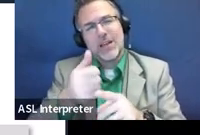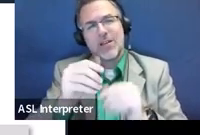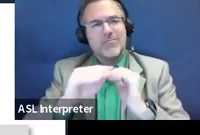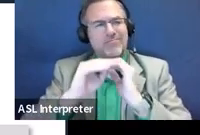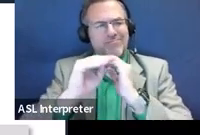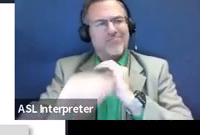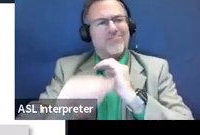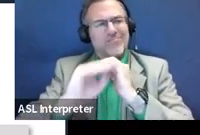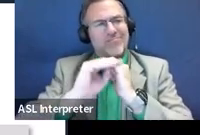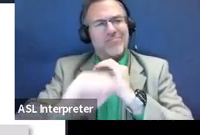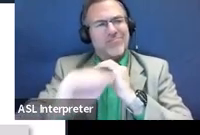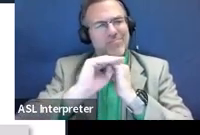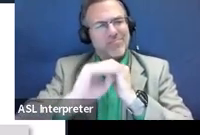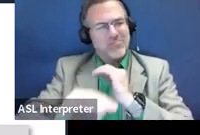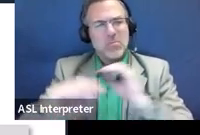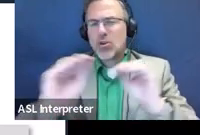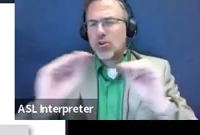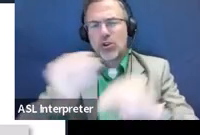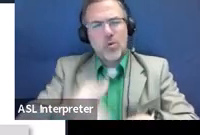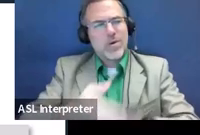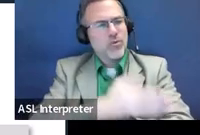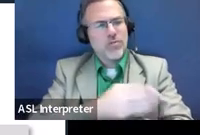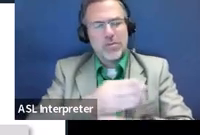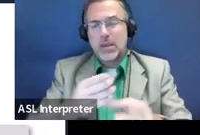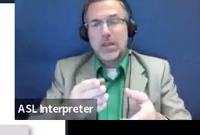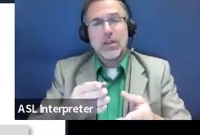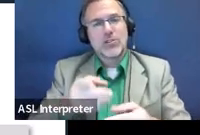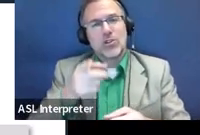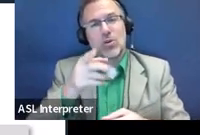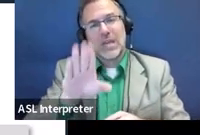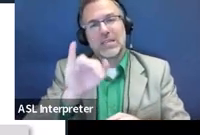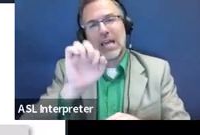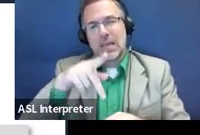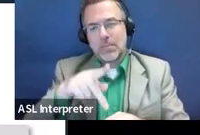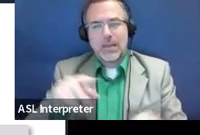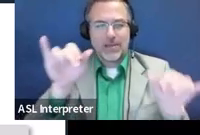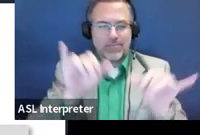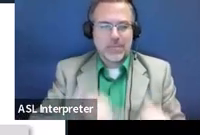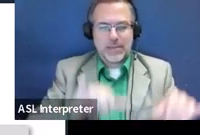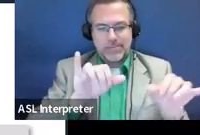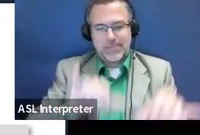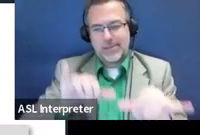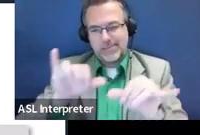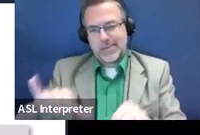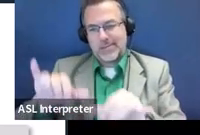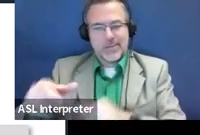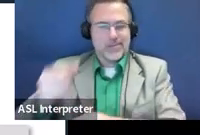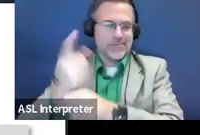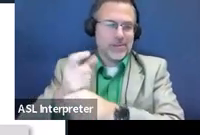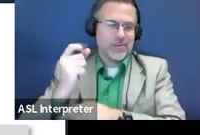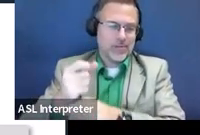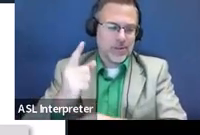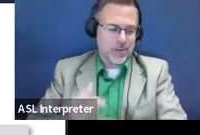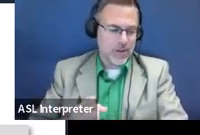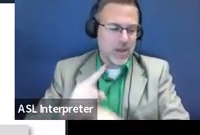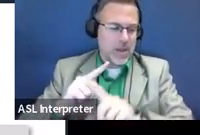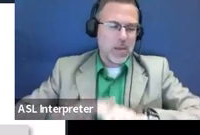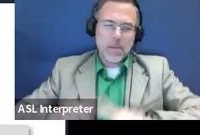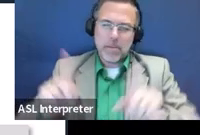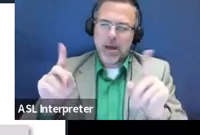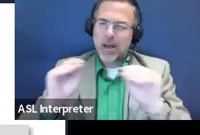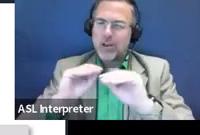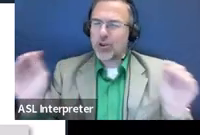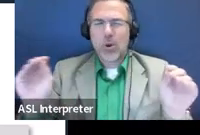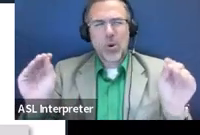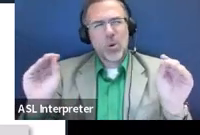so over time, he just had the same IEP from year to year. Nothing was updated. And no progress was being made. And then